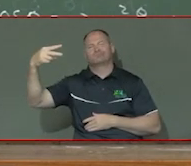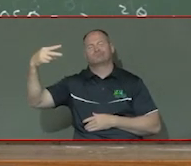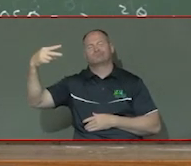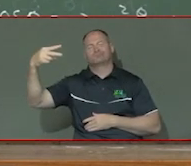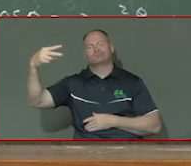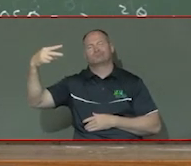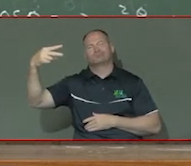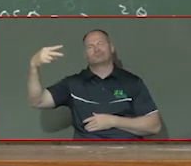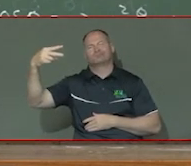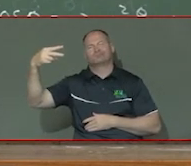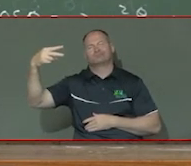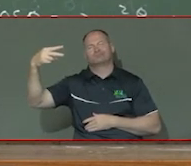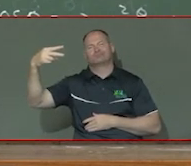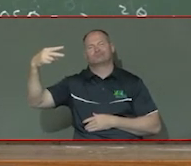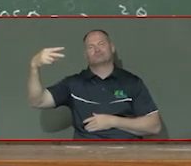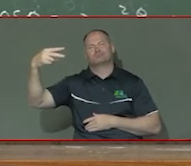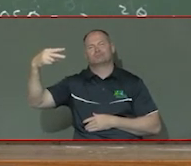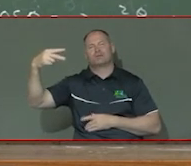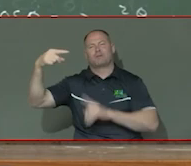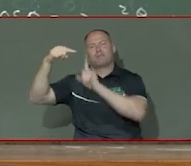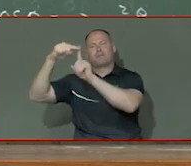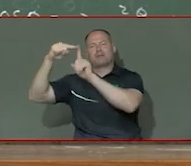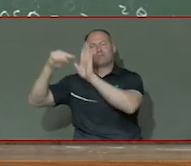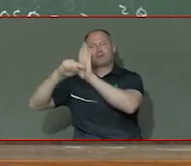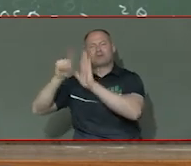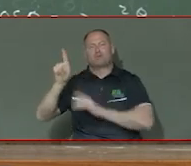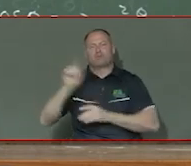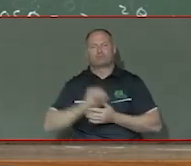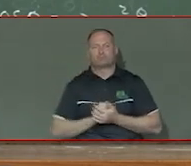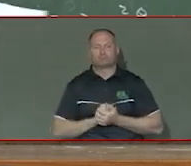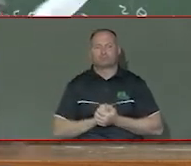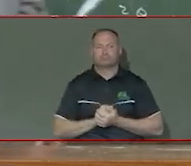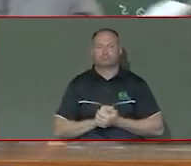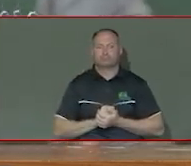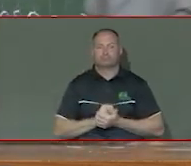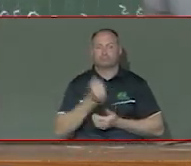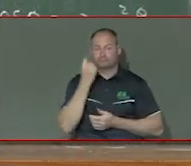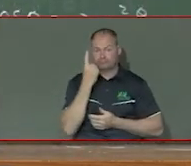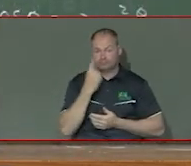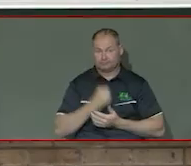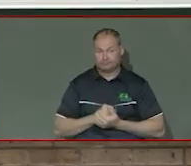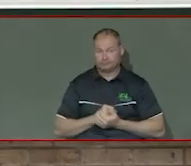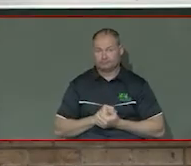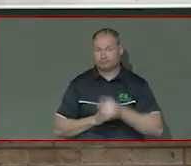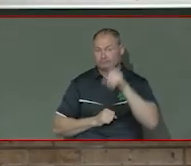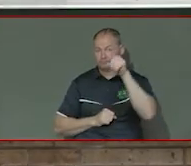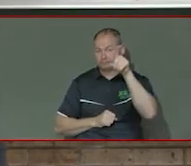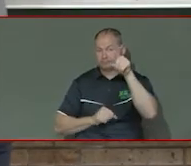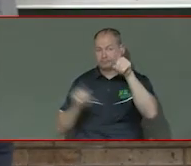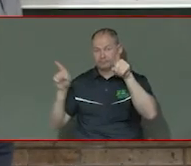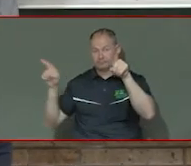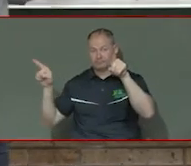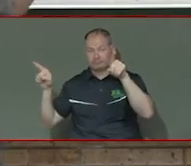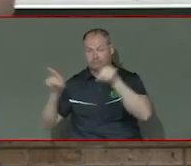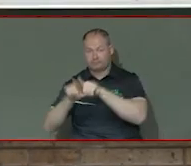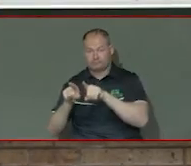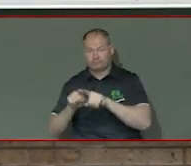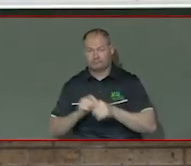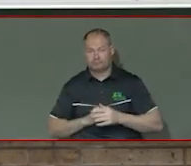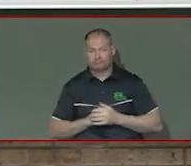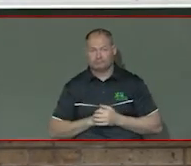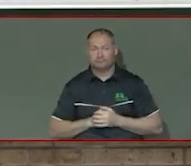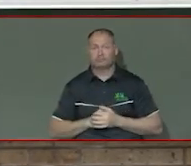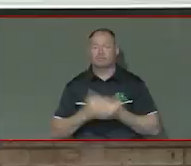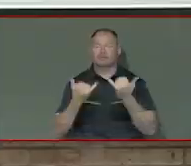cos x is equal to plus minus 1. Okay, do you understand that step is this step here? Now I'm going to draw